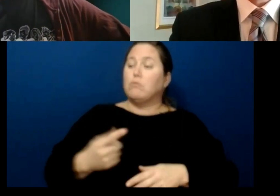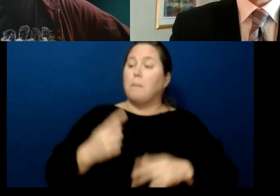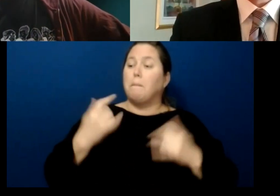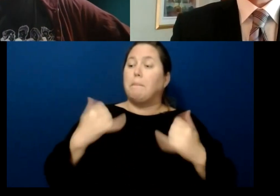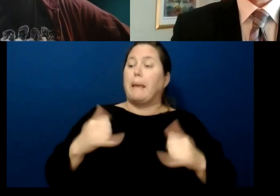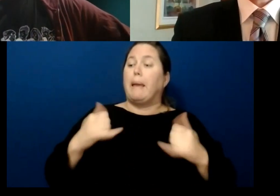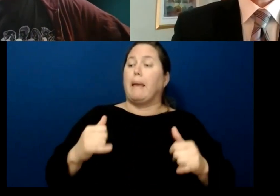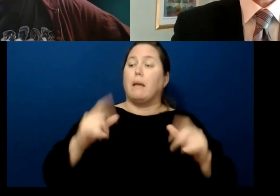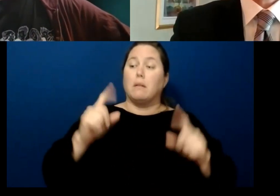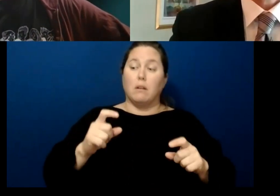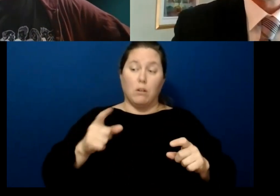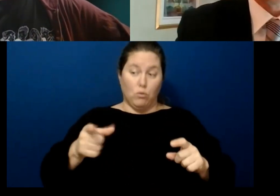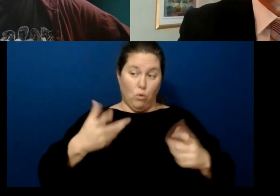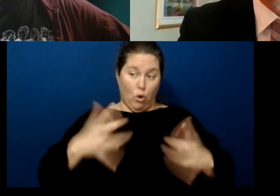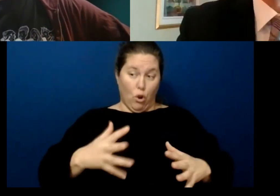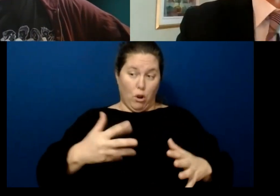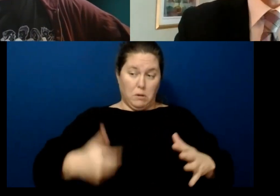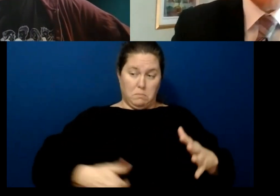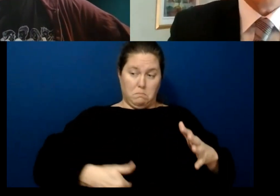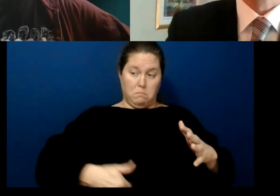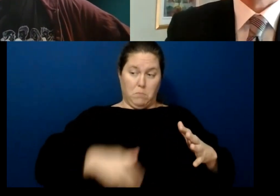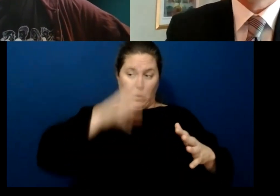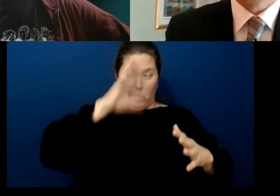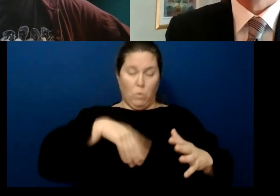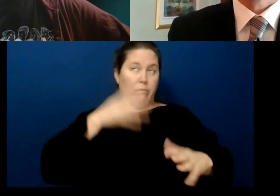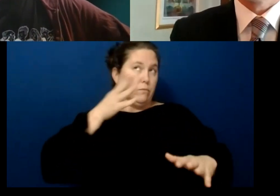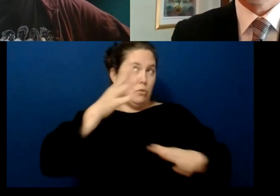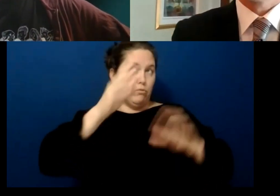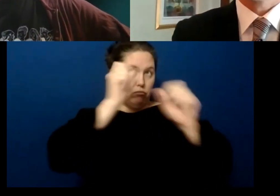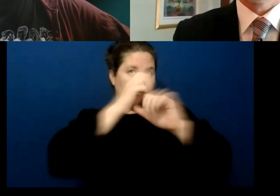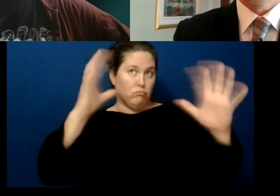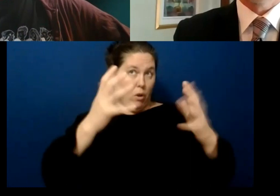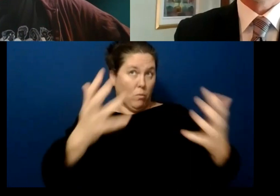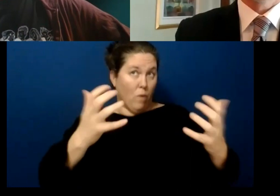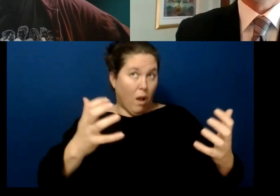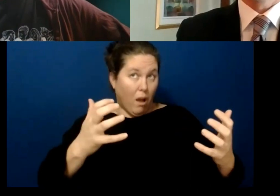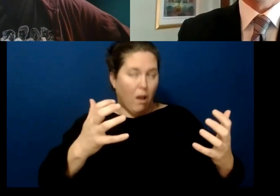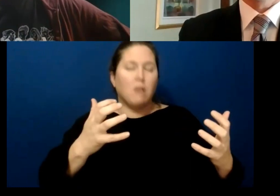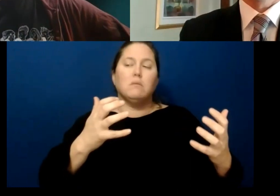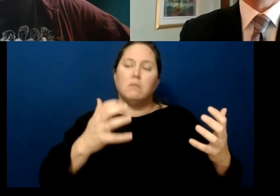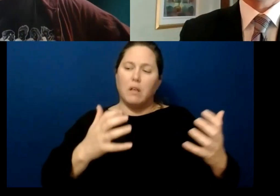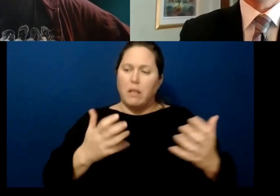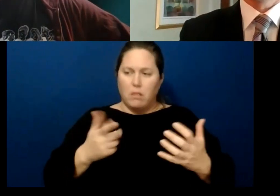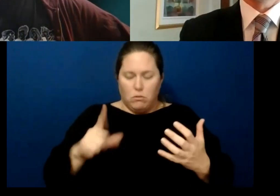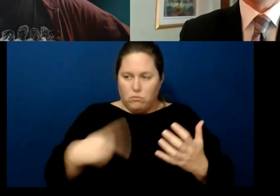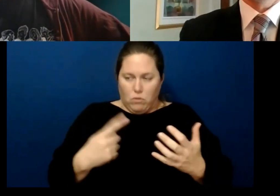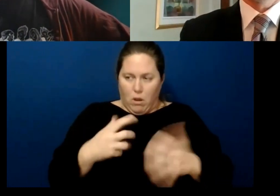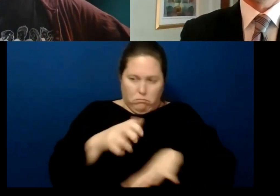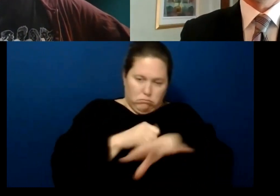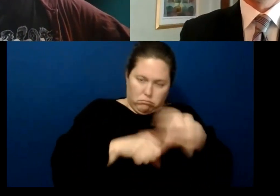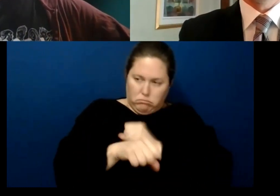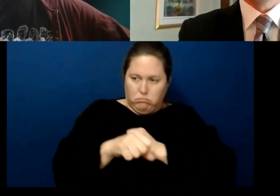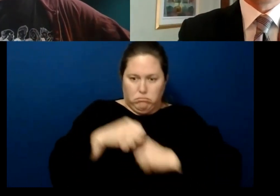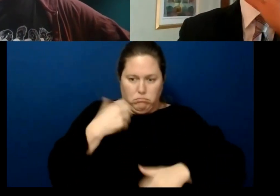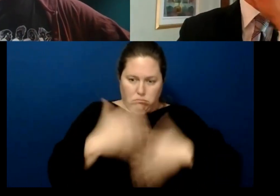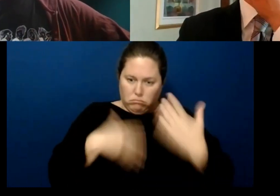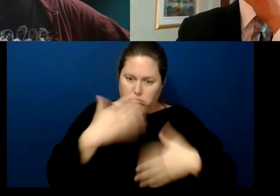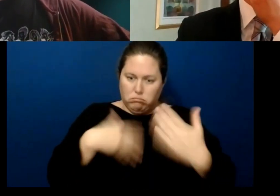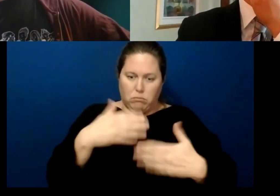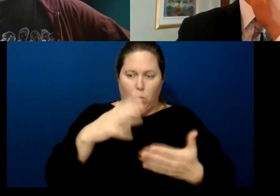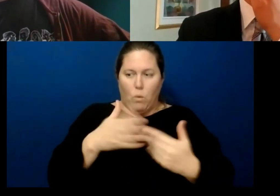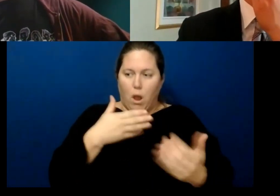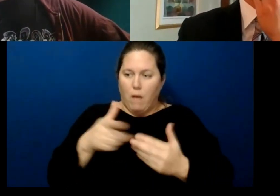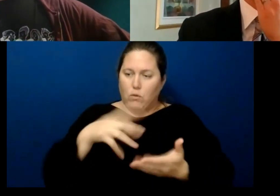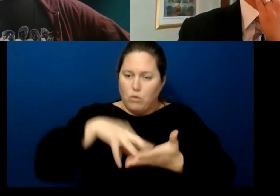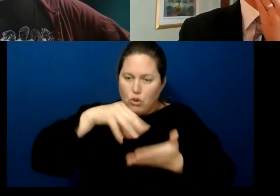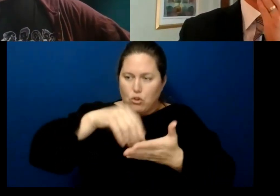as a career, start trying to teach yourself how to do what you think you need to learn to do it. And you'll start